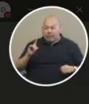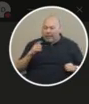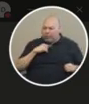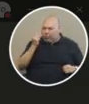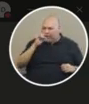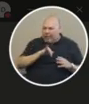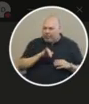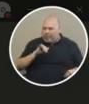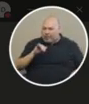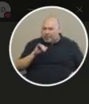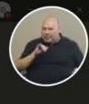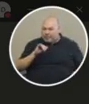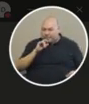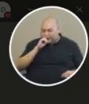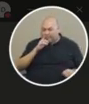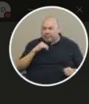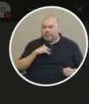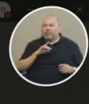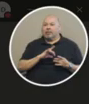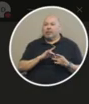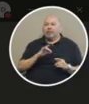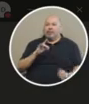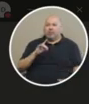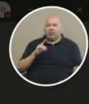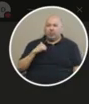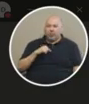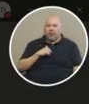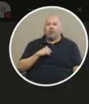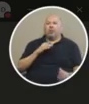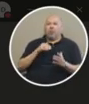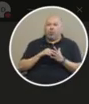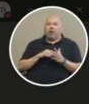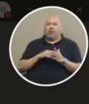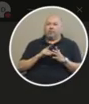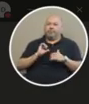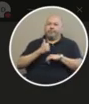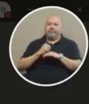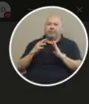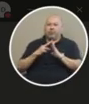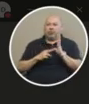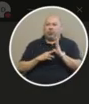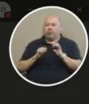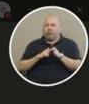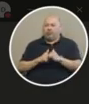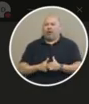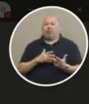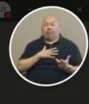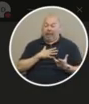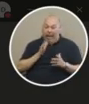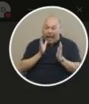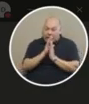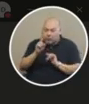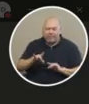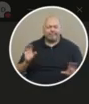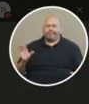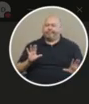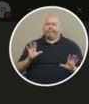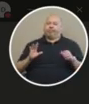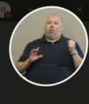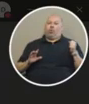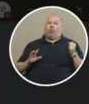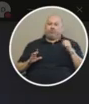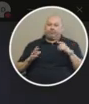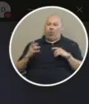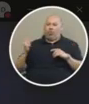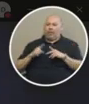but having 5 different presentations. Fine. We've agreed to this as a rule. Thank you. It's not there. Super